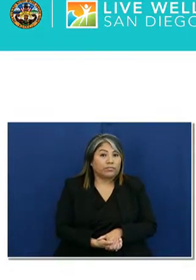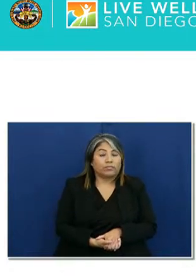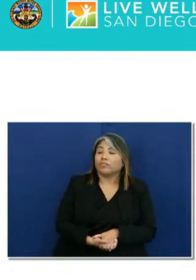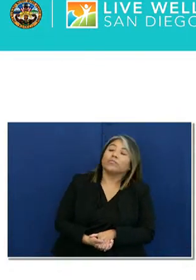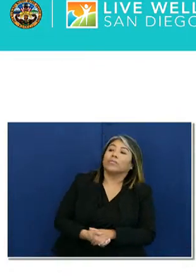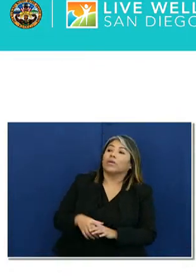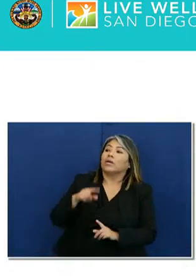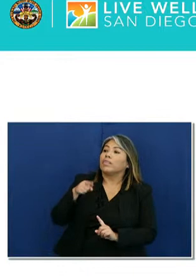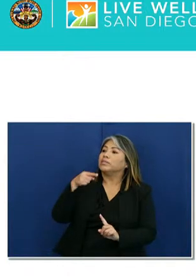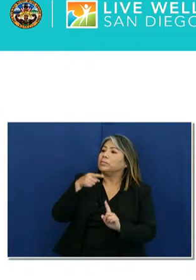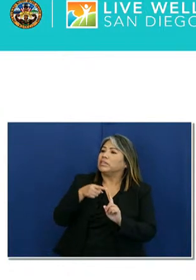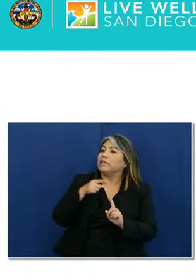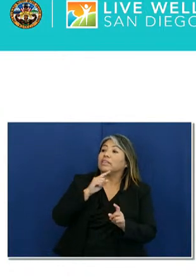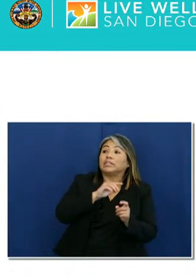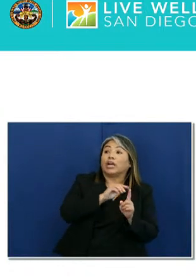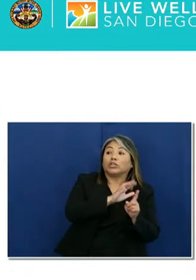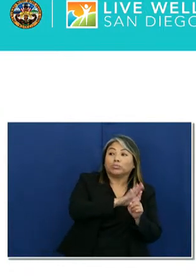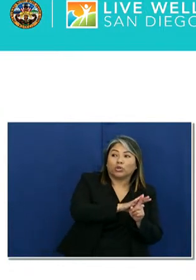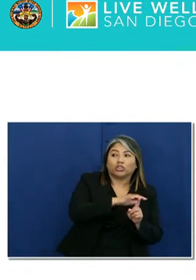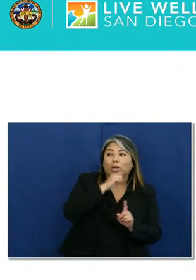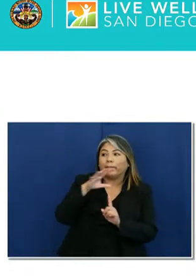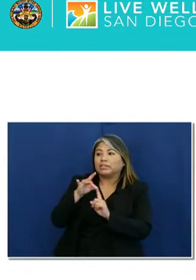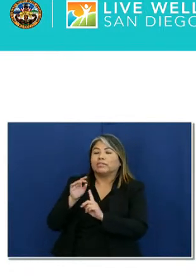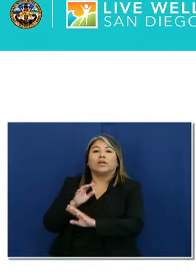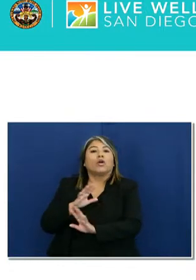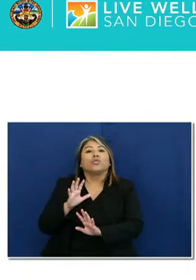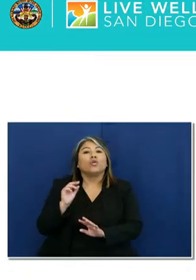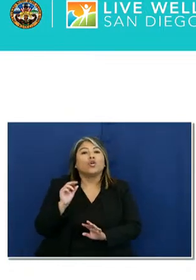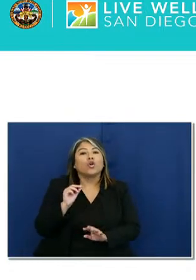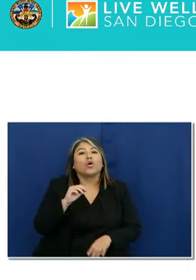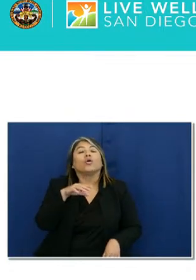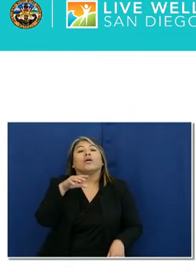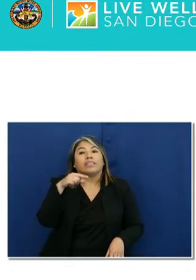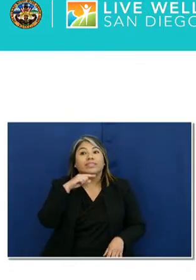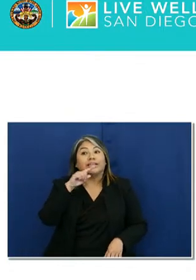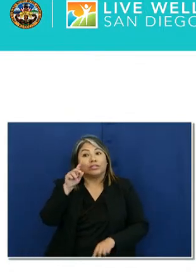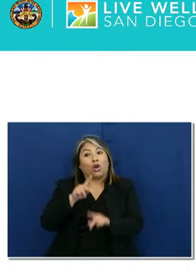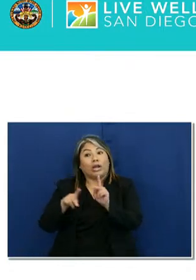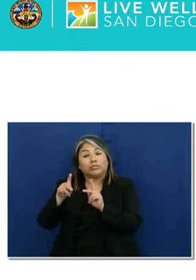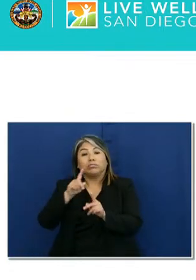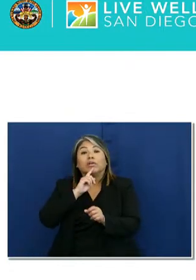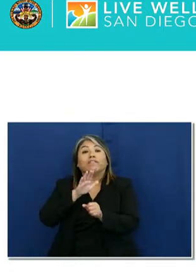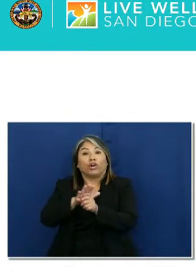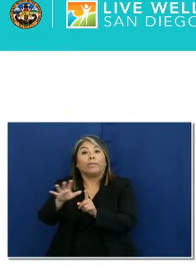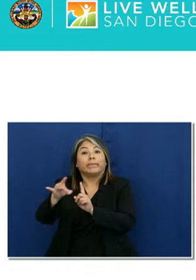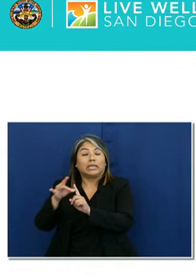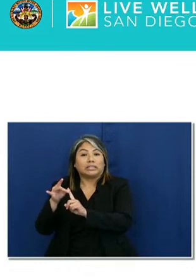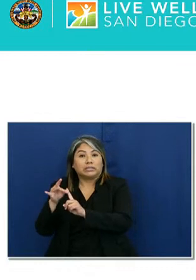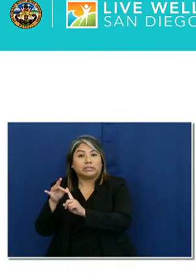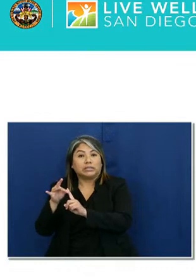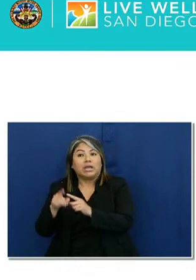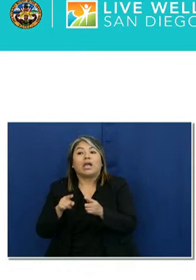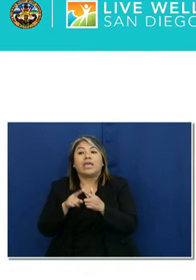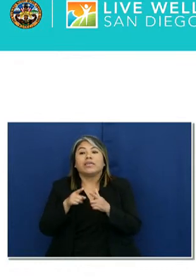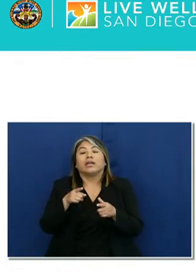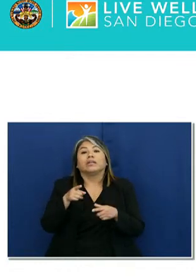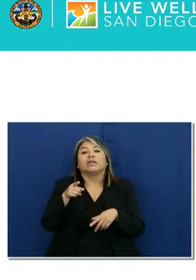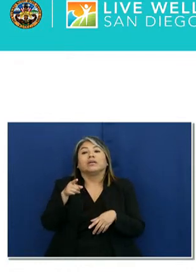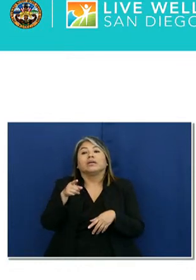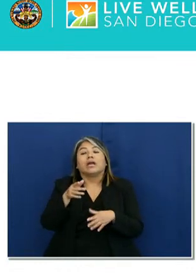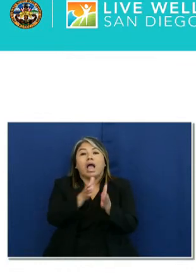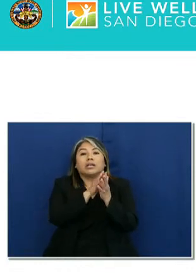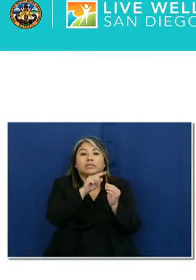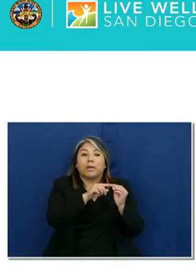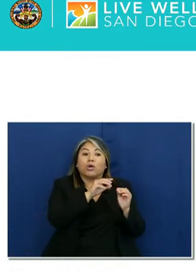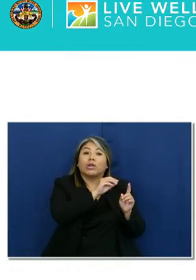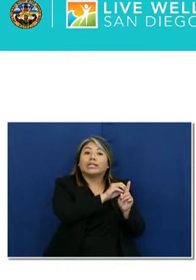I mean, this indicates that these are exposures, not positives. No, these are individuals who are known to be confirmed cases. And then they're asked about the